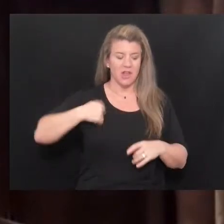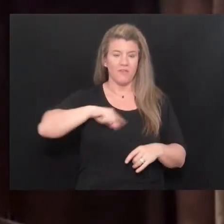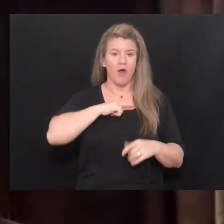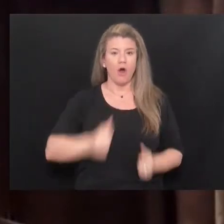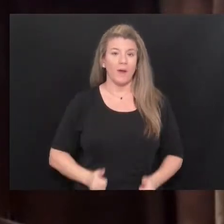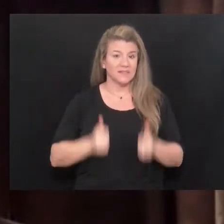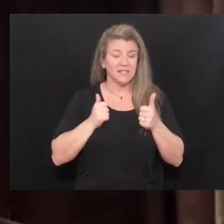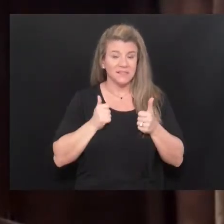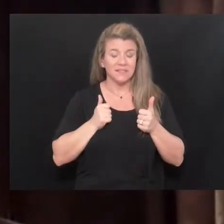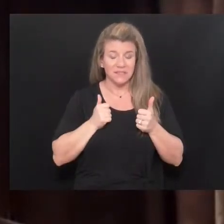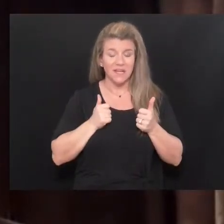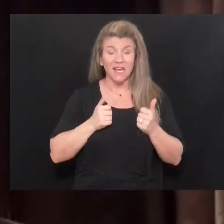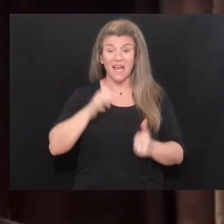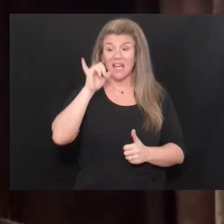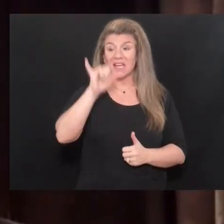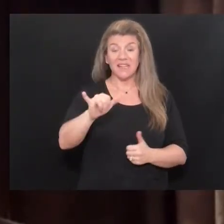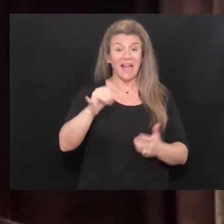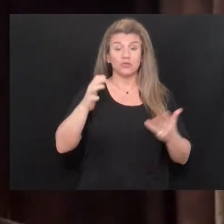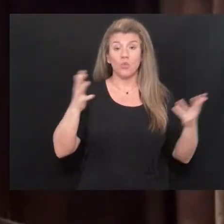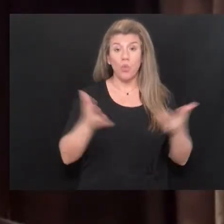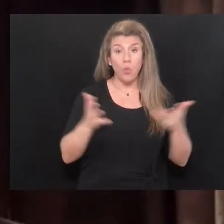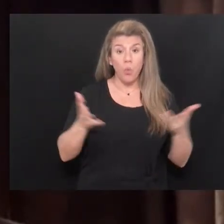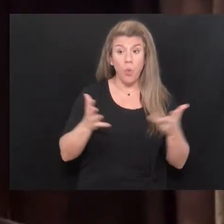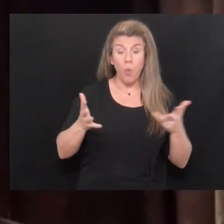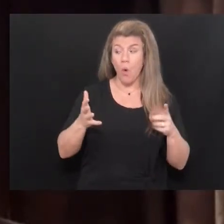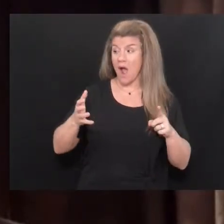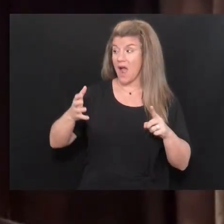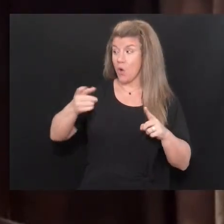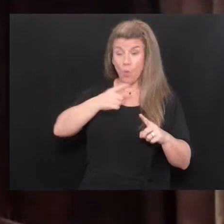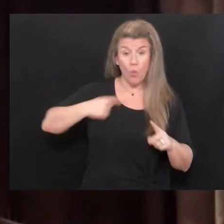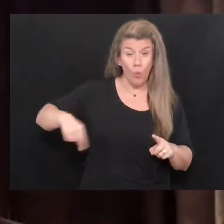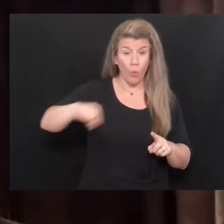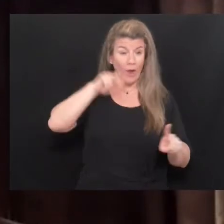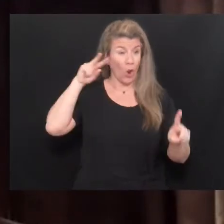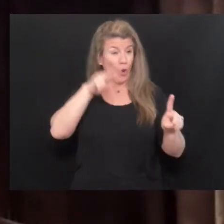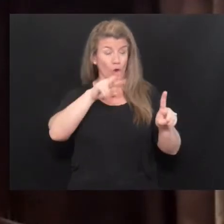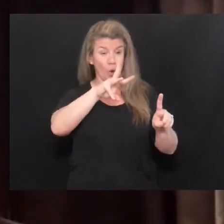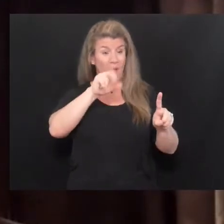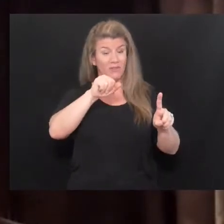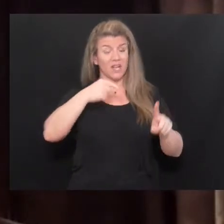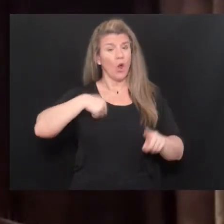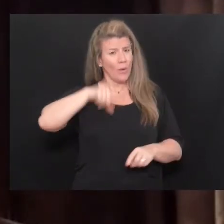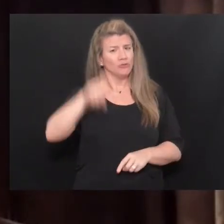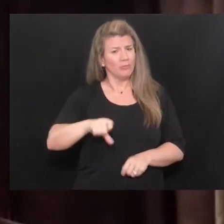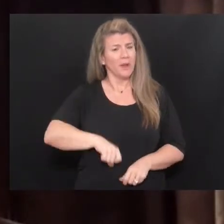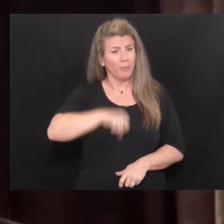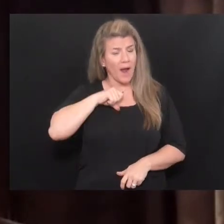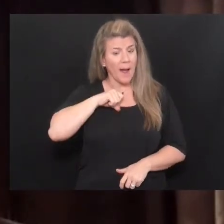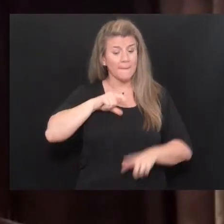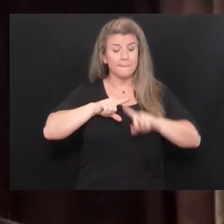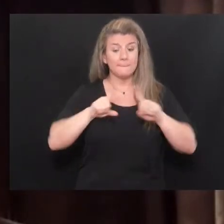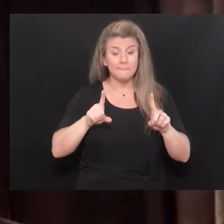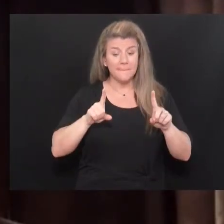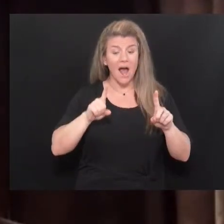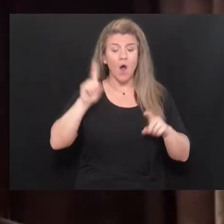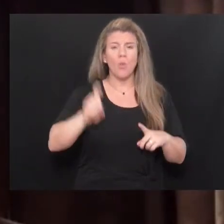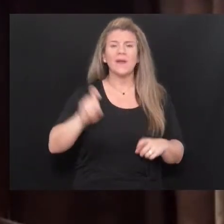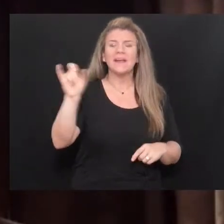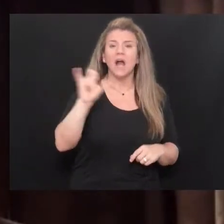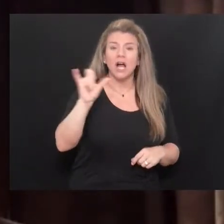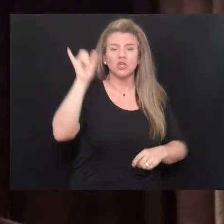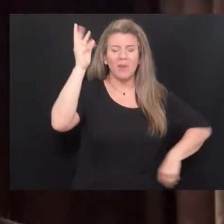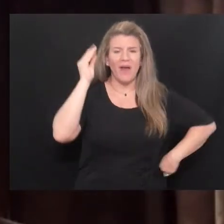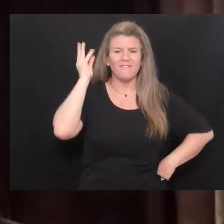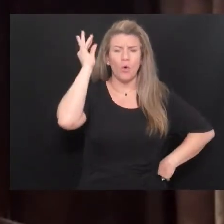residents. And that is, as we look at West Virginia, we should be very proud, but we also should be very